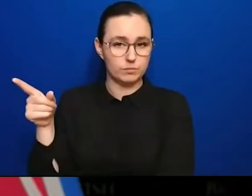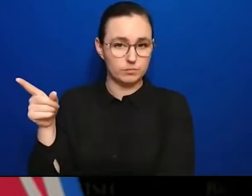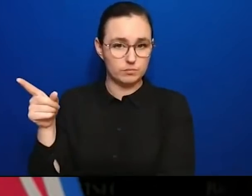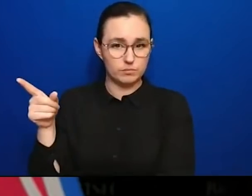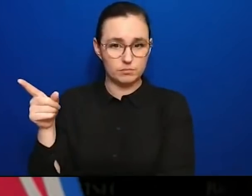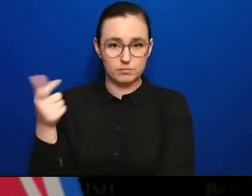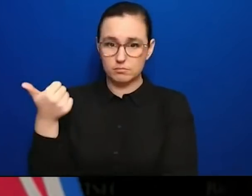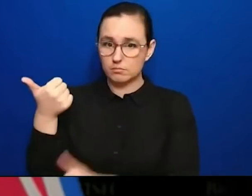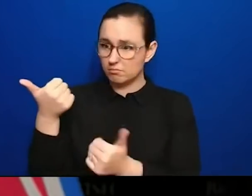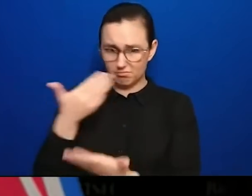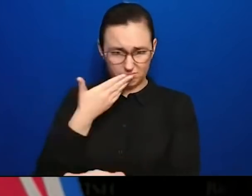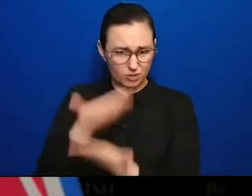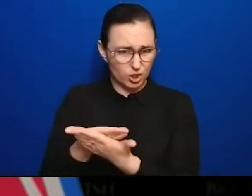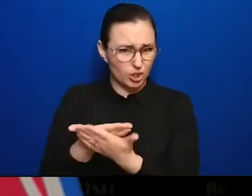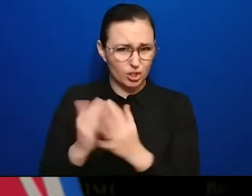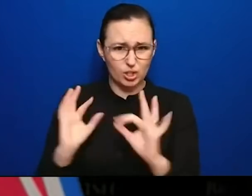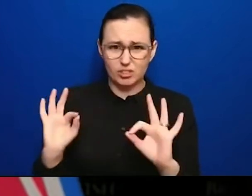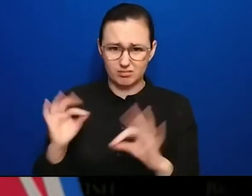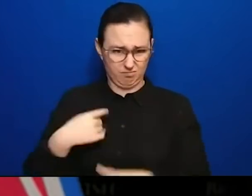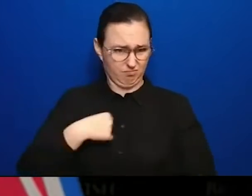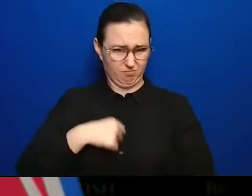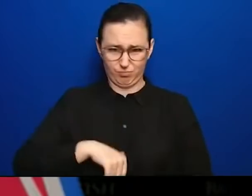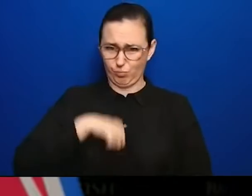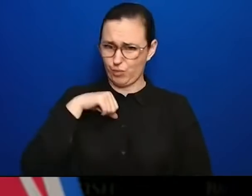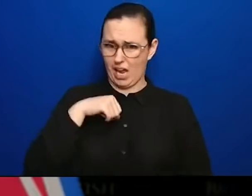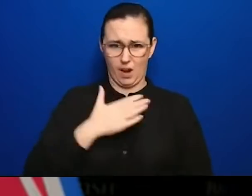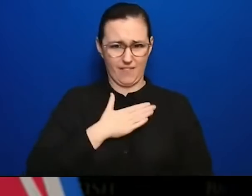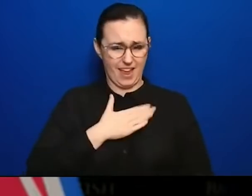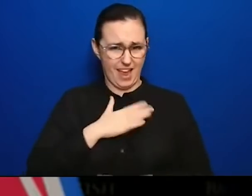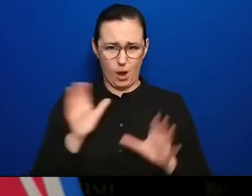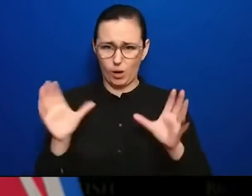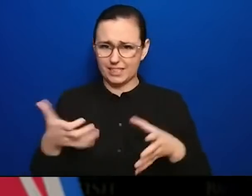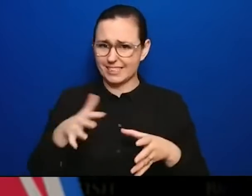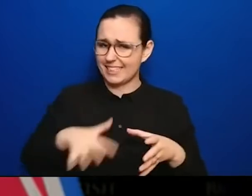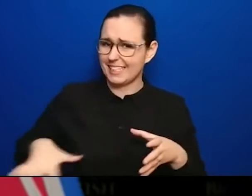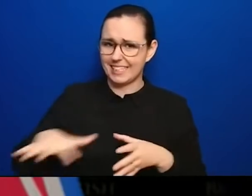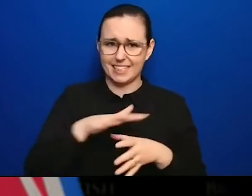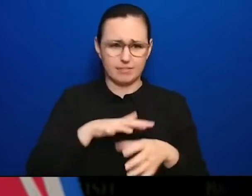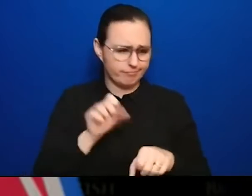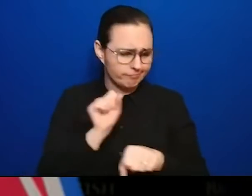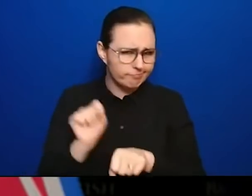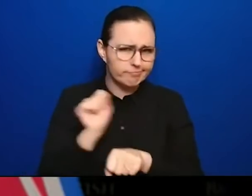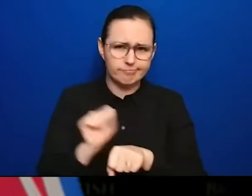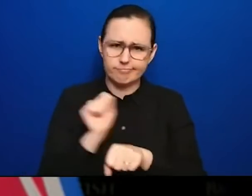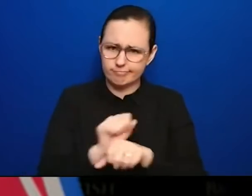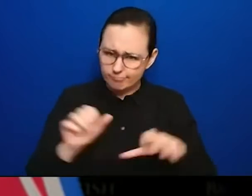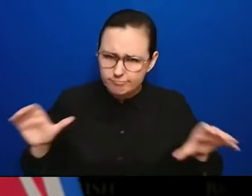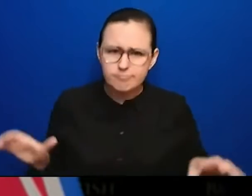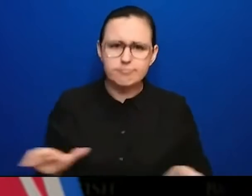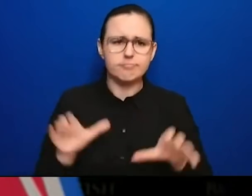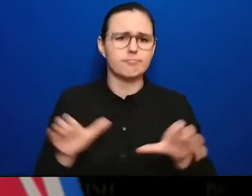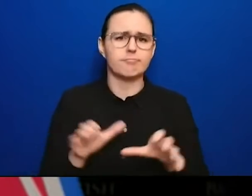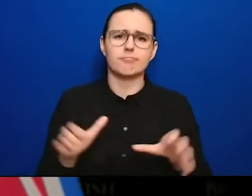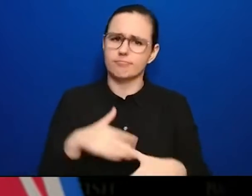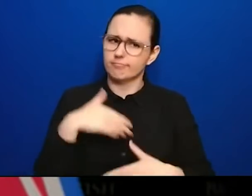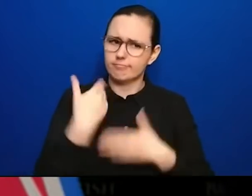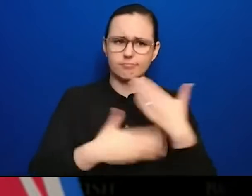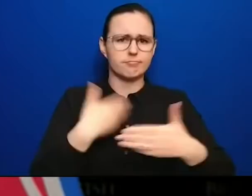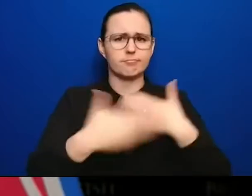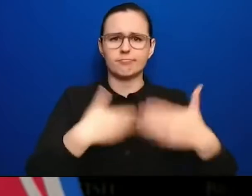I'm really proud of our teams for delivering on it. I'm really proud of our community pharmacists who are going to add significantly to that. So